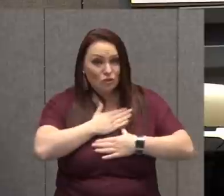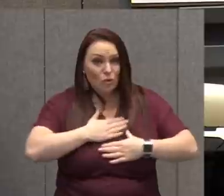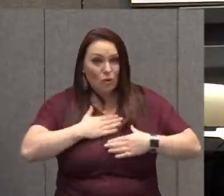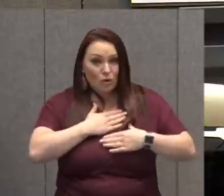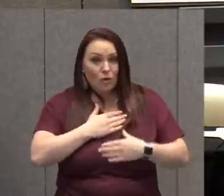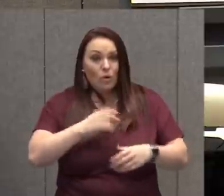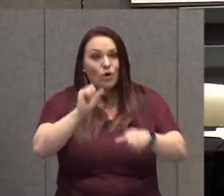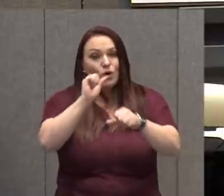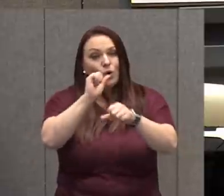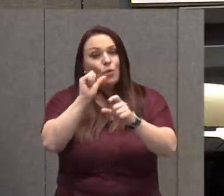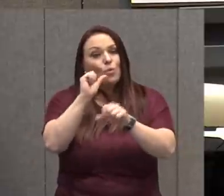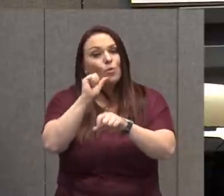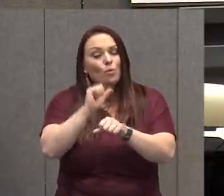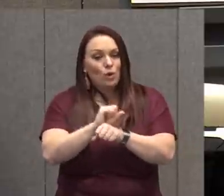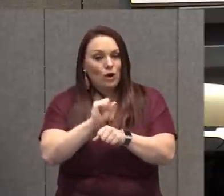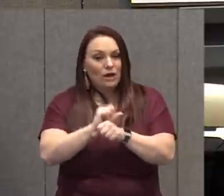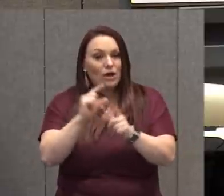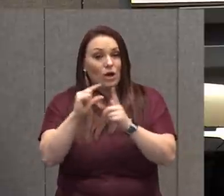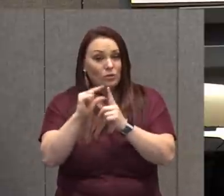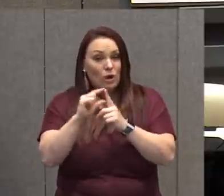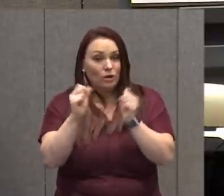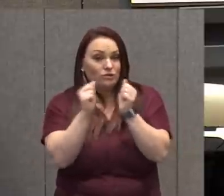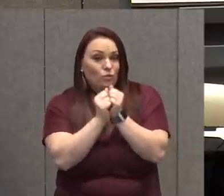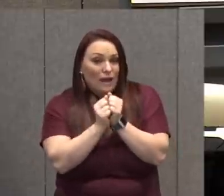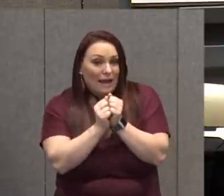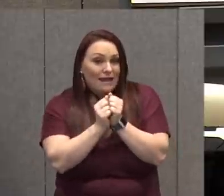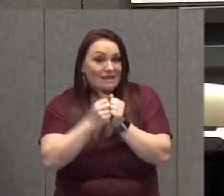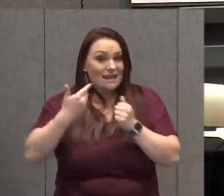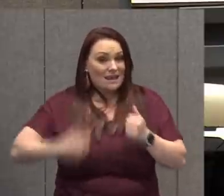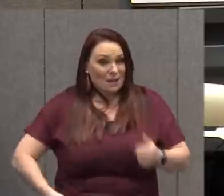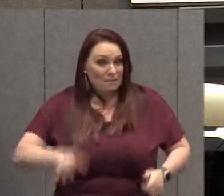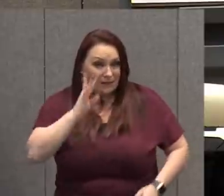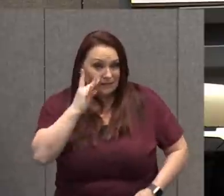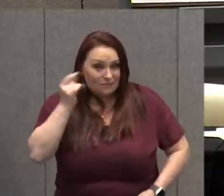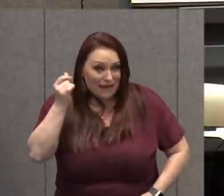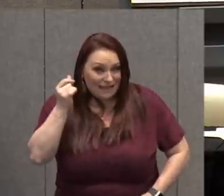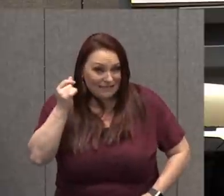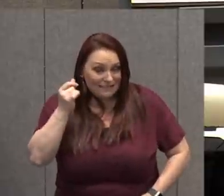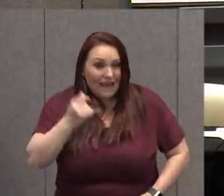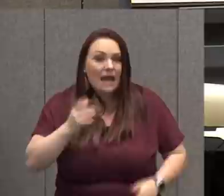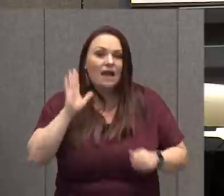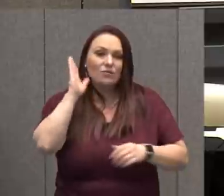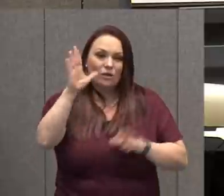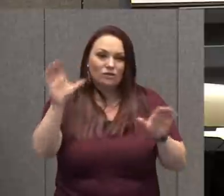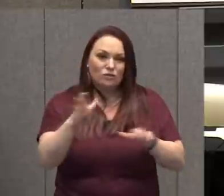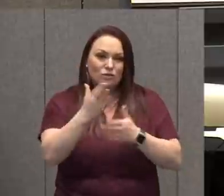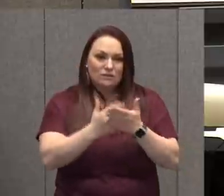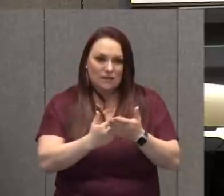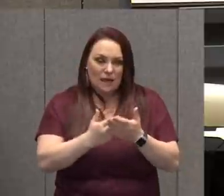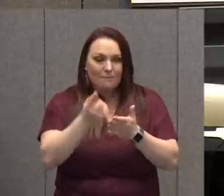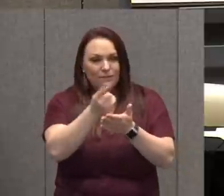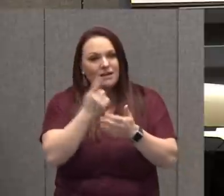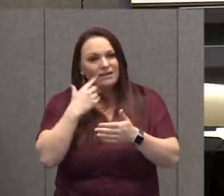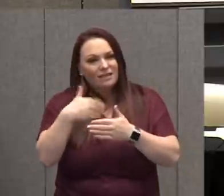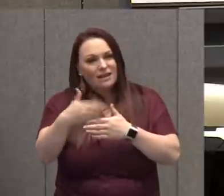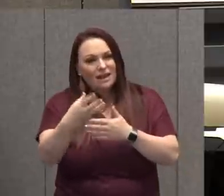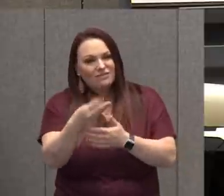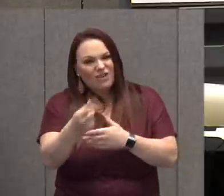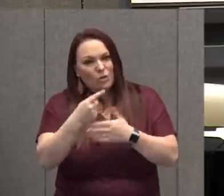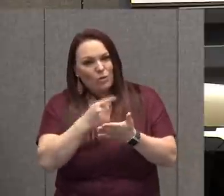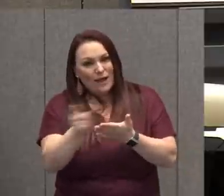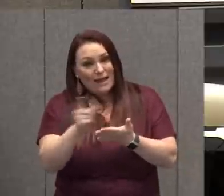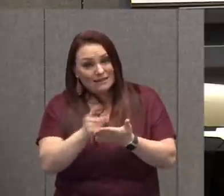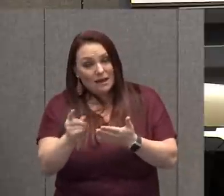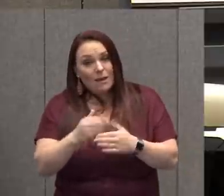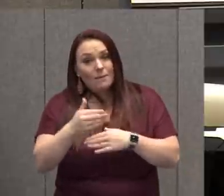word work with Miss Mays, and we will do some more word work as the weeks come. Next up is Miss Lori, who's